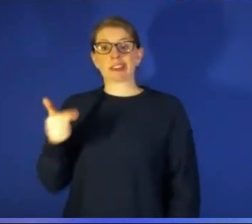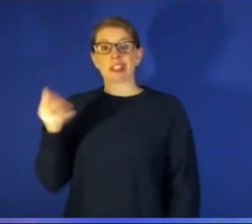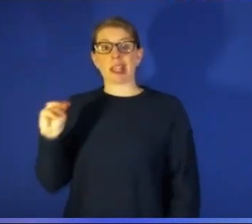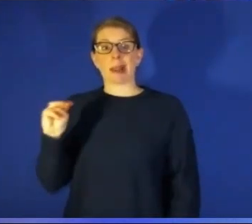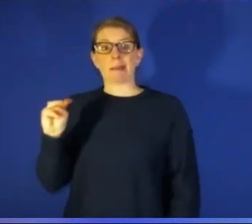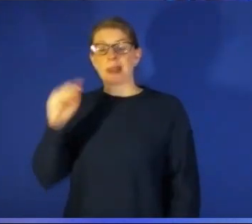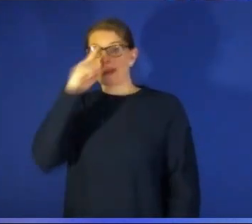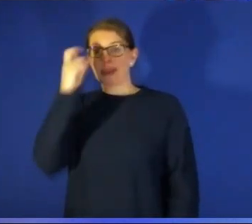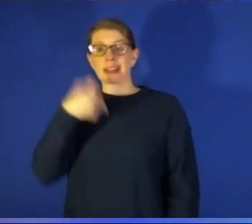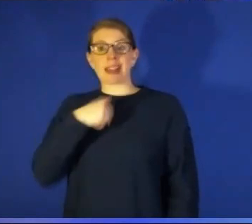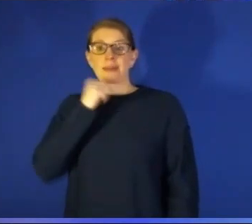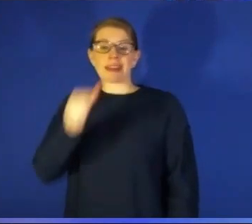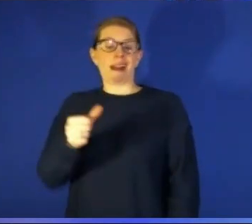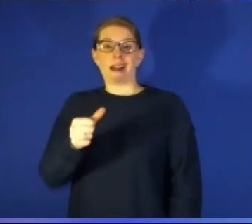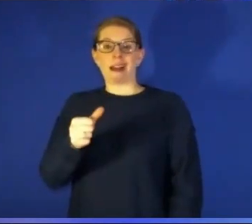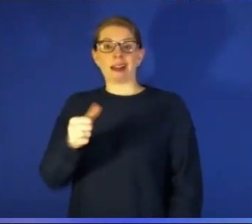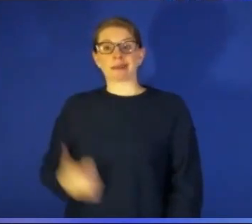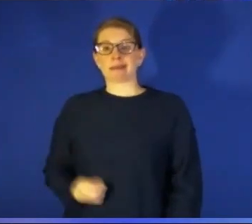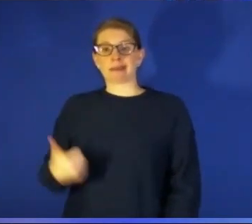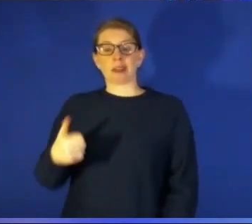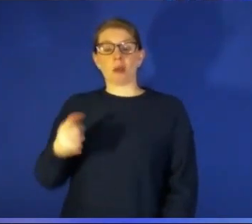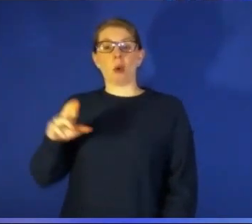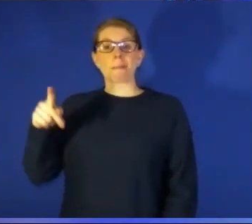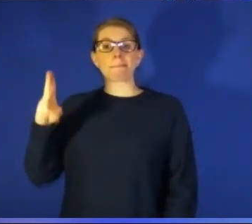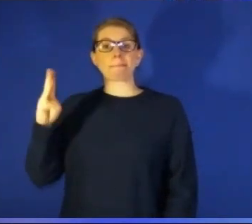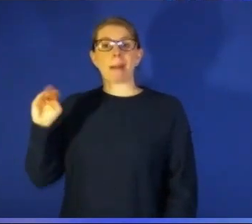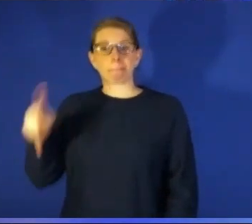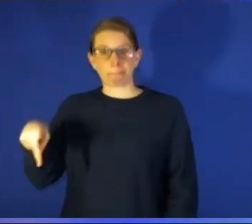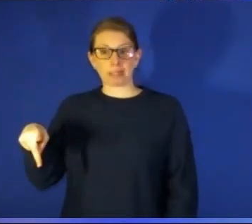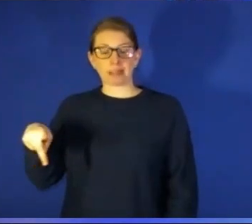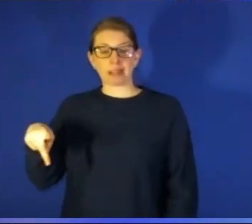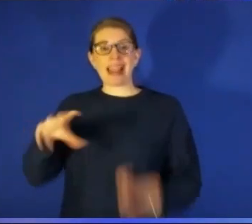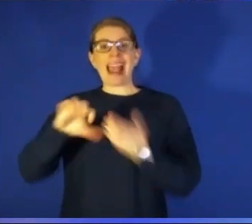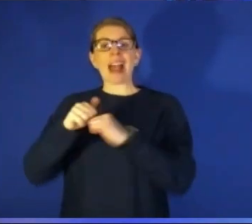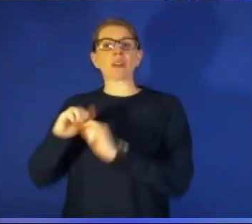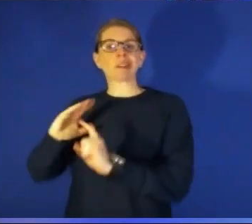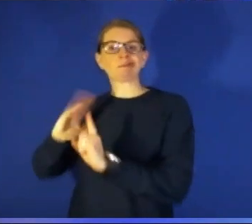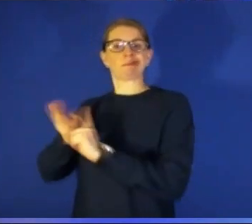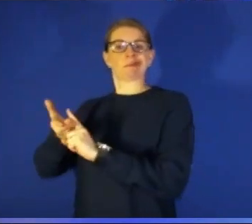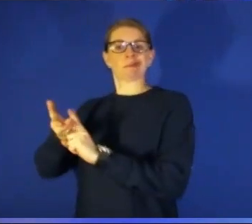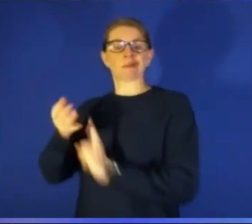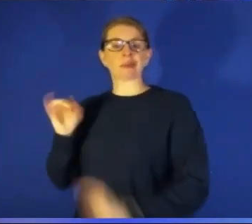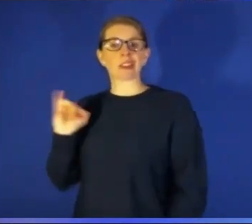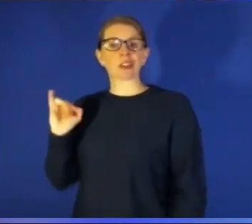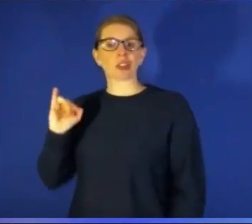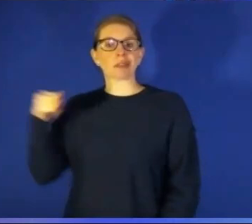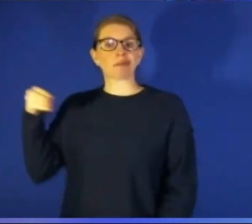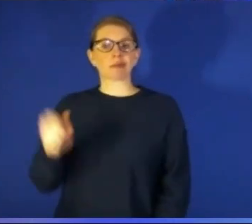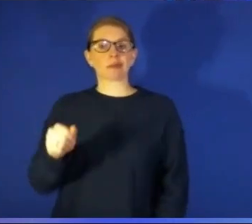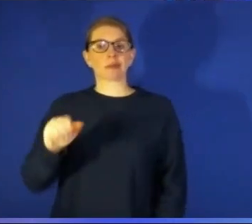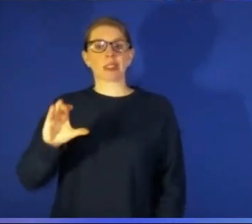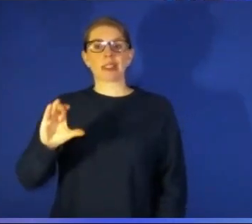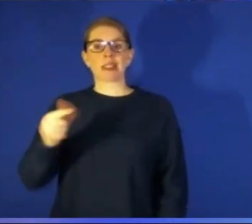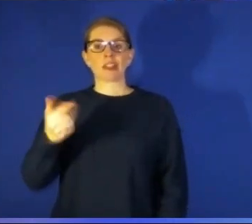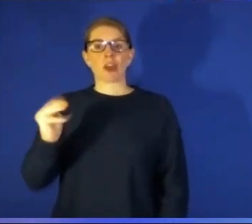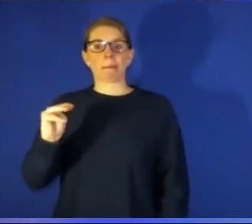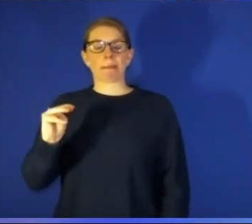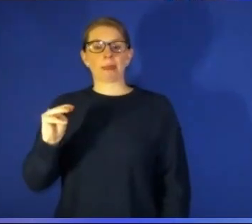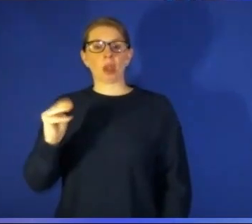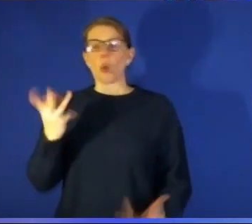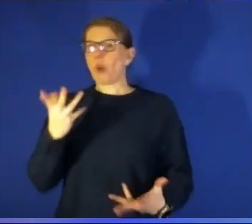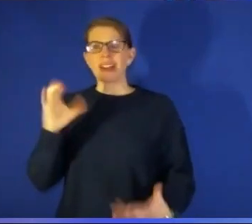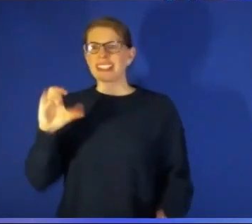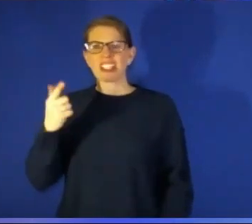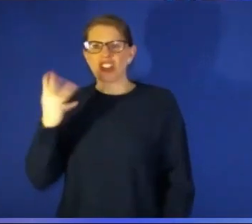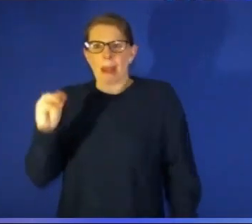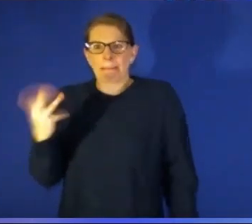I'm not on an insulin or a pump. Any ideas how to appeal to the insurance to cover the CGM? What is a